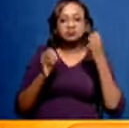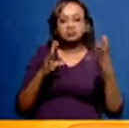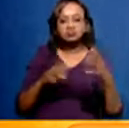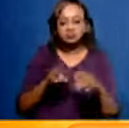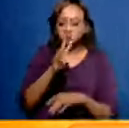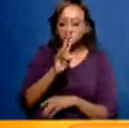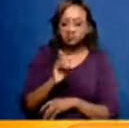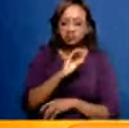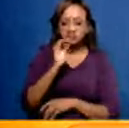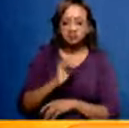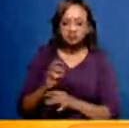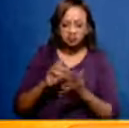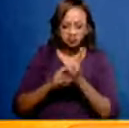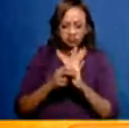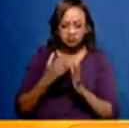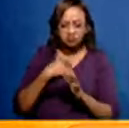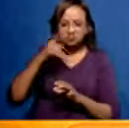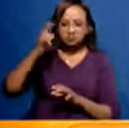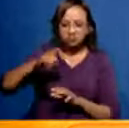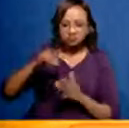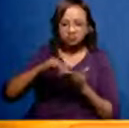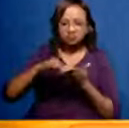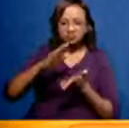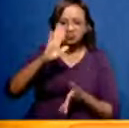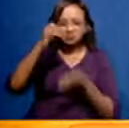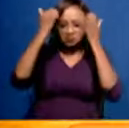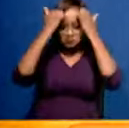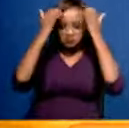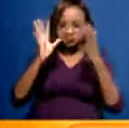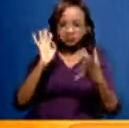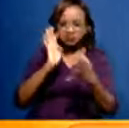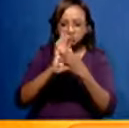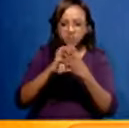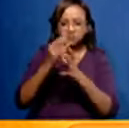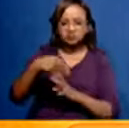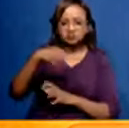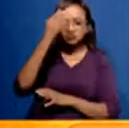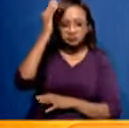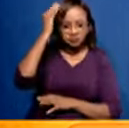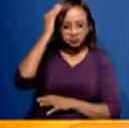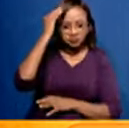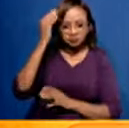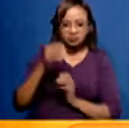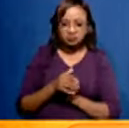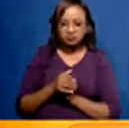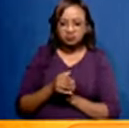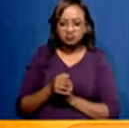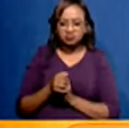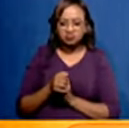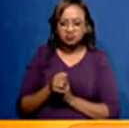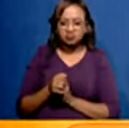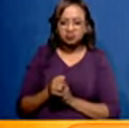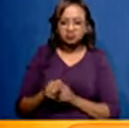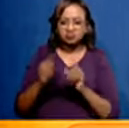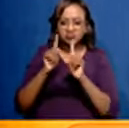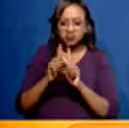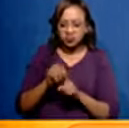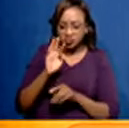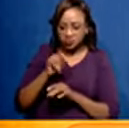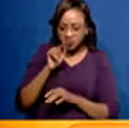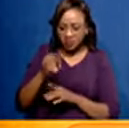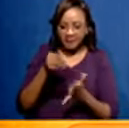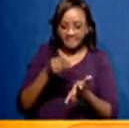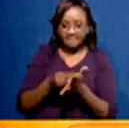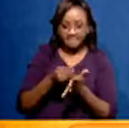So there is this need for more students enrolling into higher education, including at the University of Nairobi. But if his financial revenues